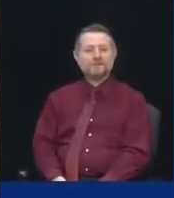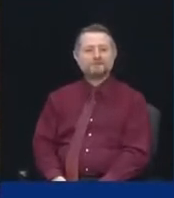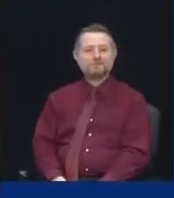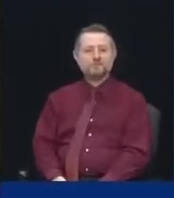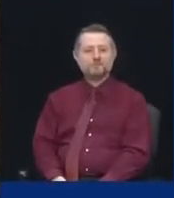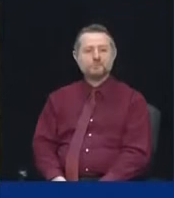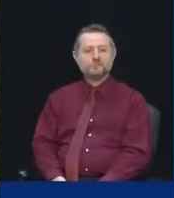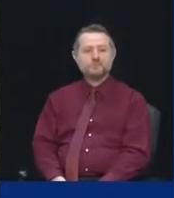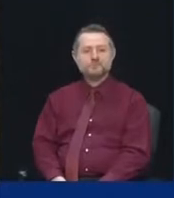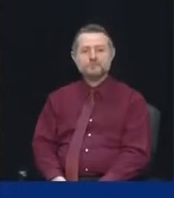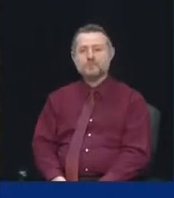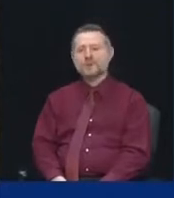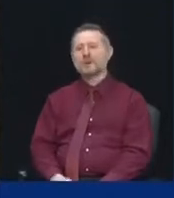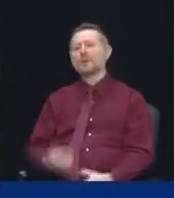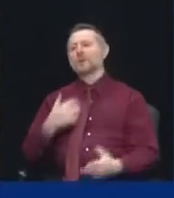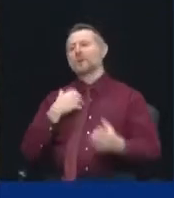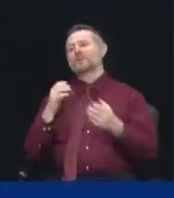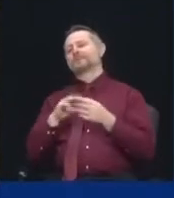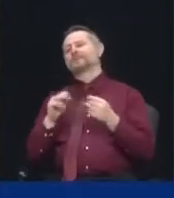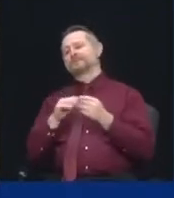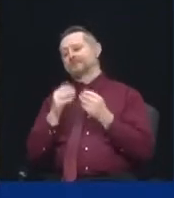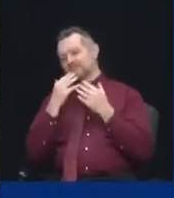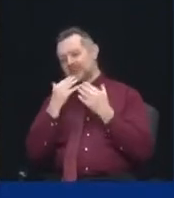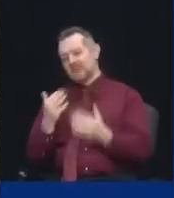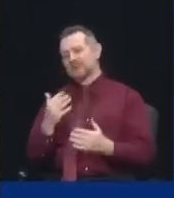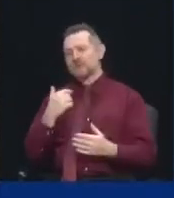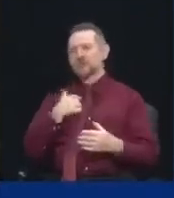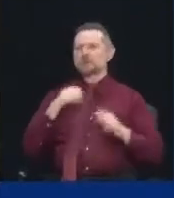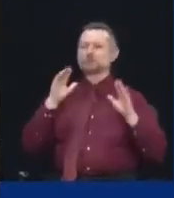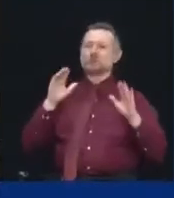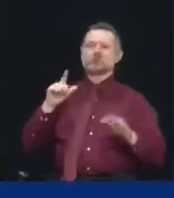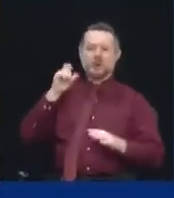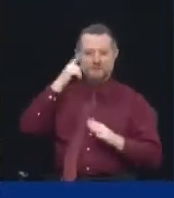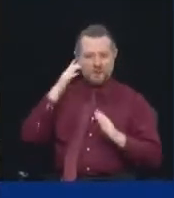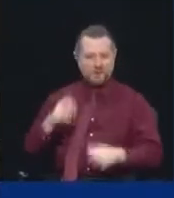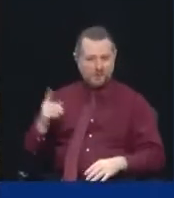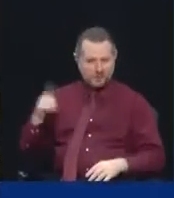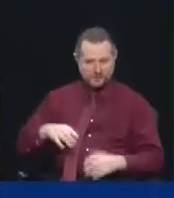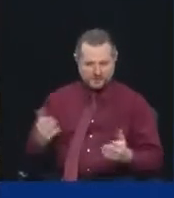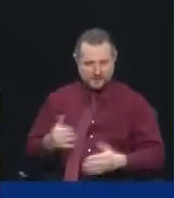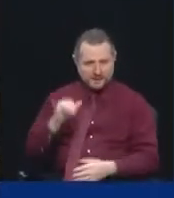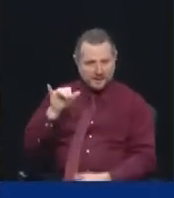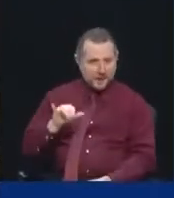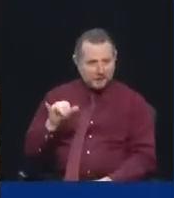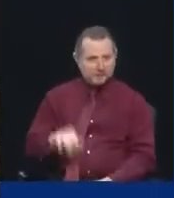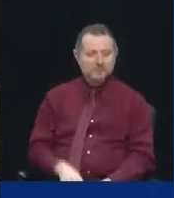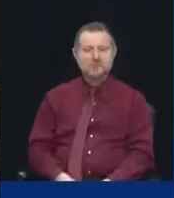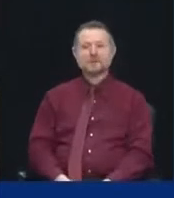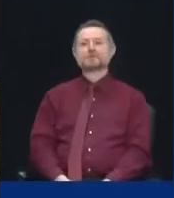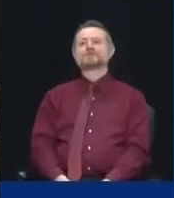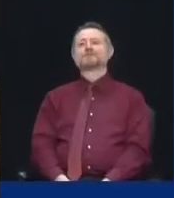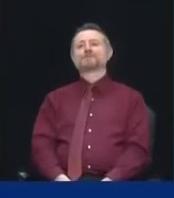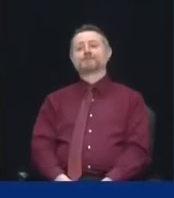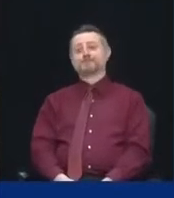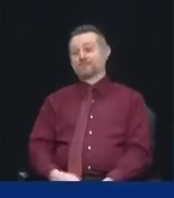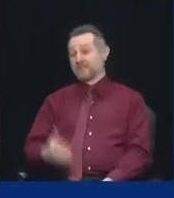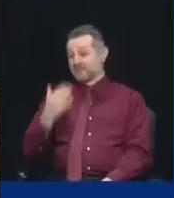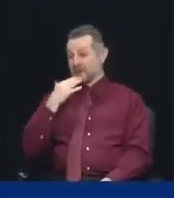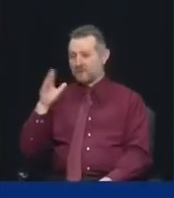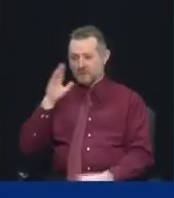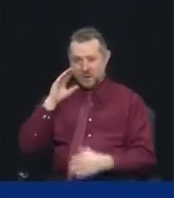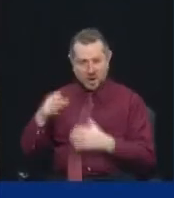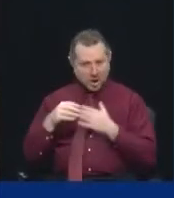Let me start off by saying thank you to our great governor for being here in Yonkers today. Governor, especially for your leadership during